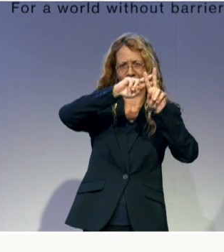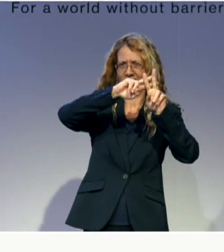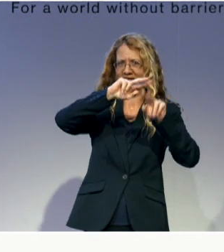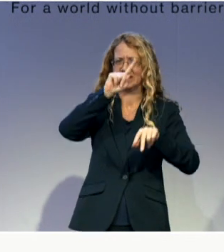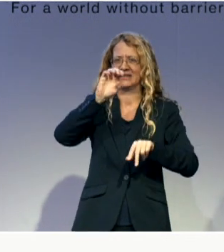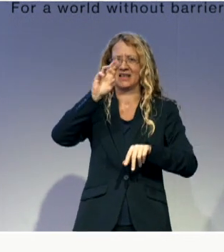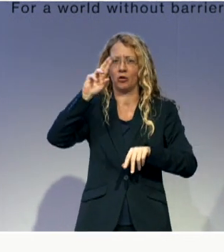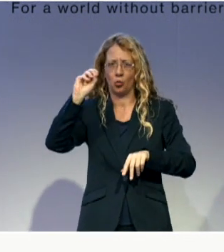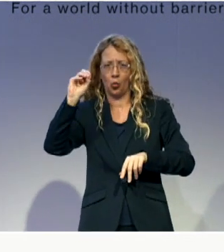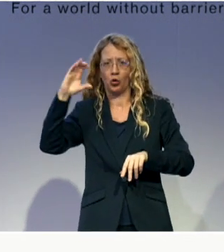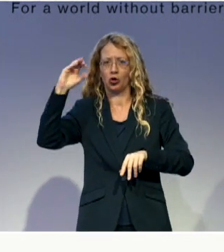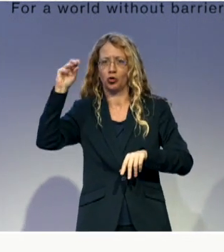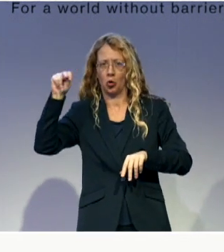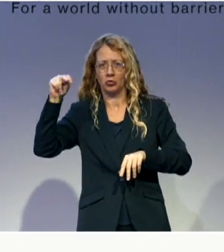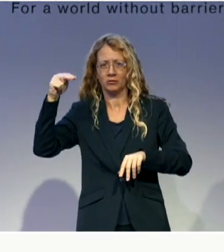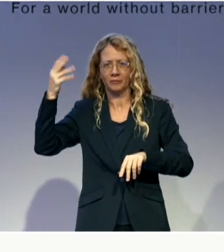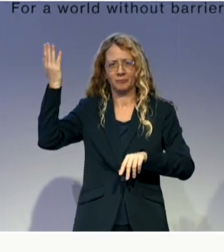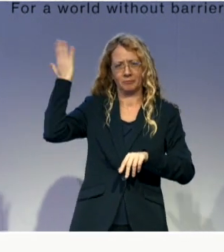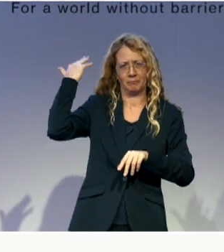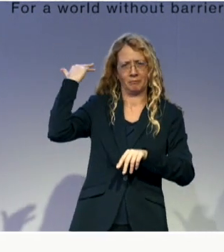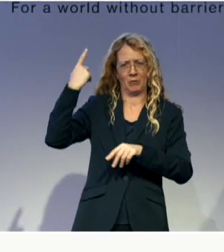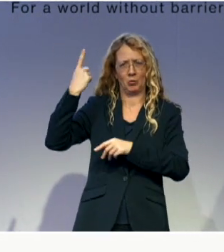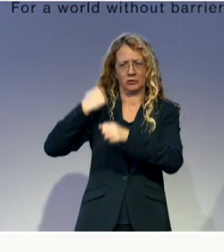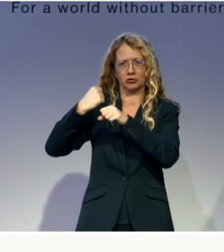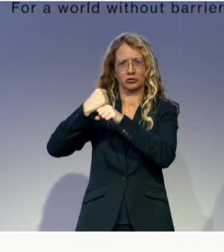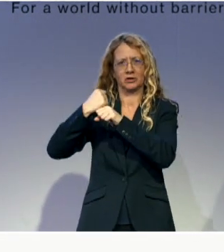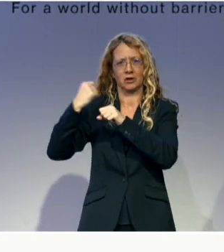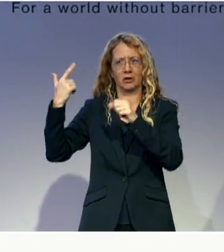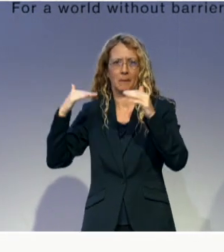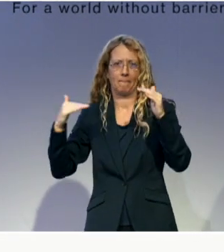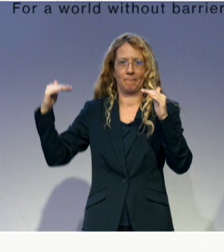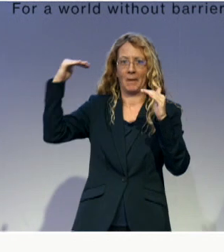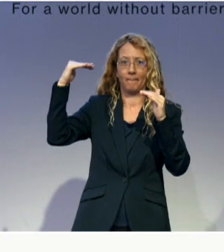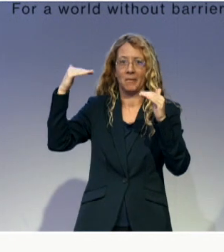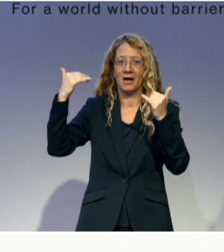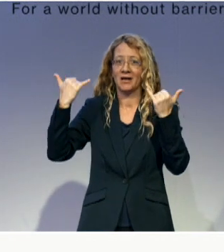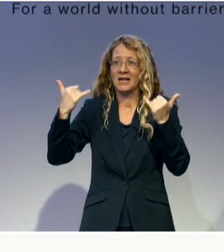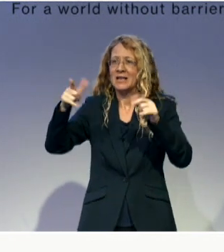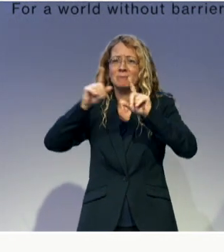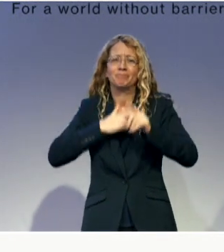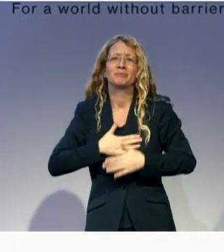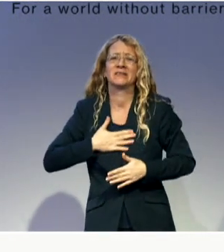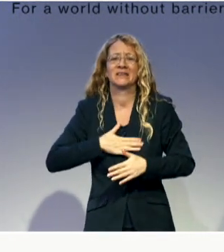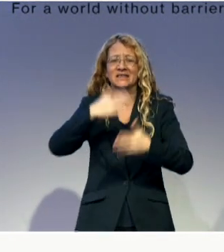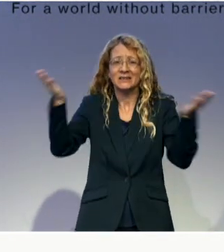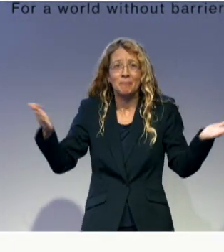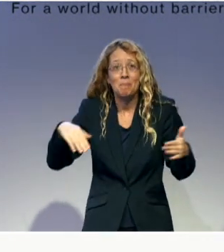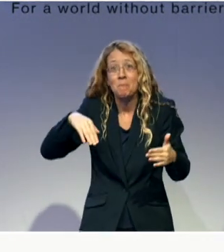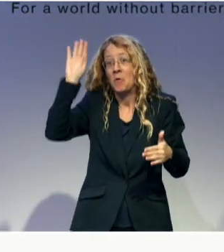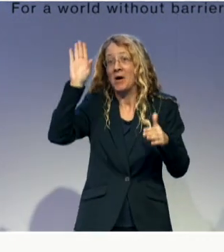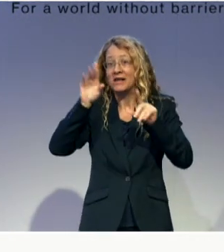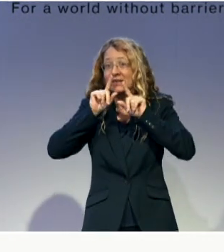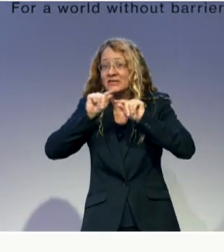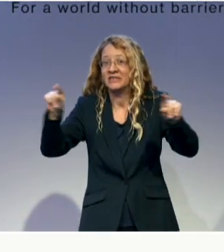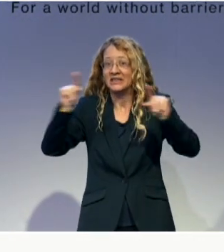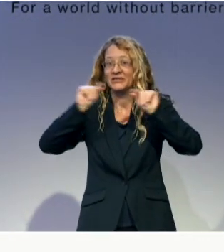Michael, last year? So let's get to the top. So I encourage you to tweet, though I can't bear I'm saying this, but encourage you to tweet as we bring